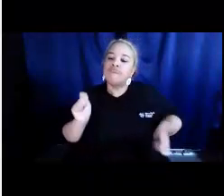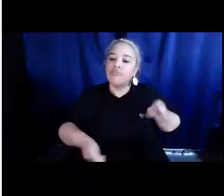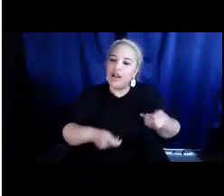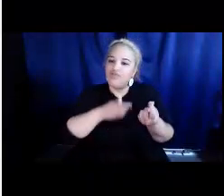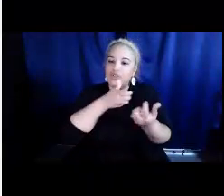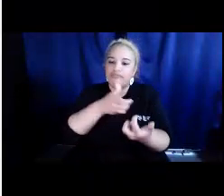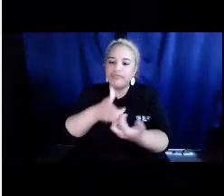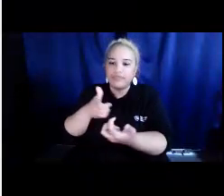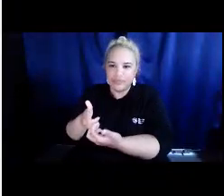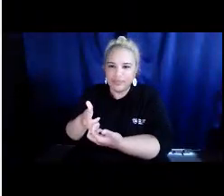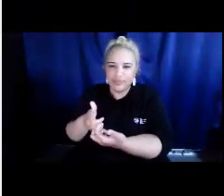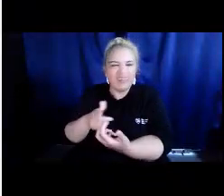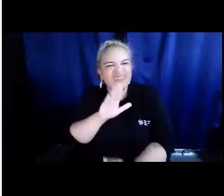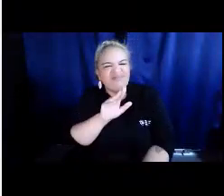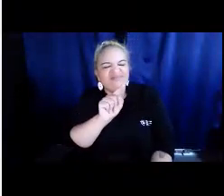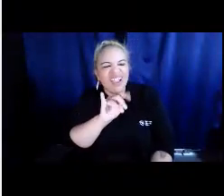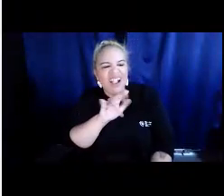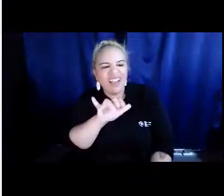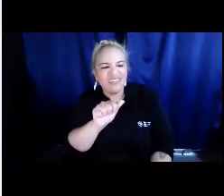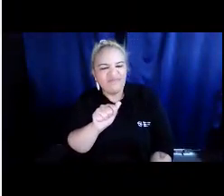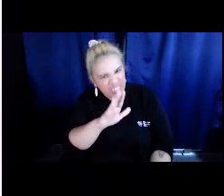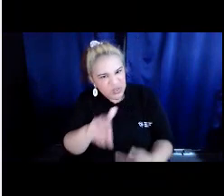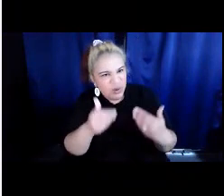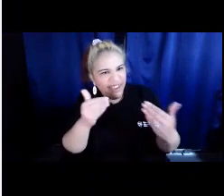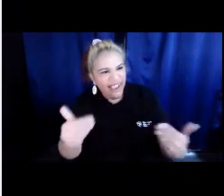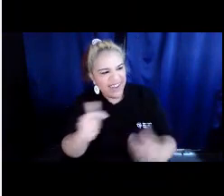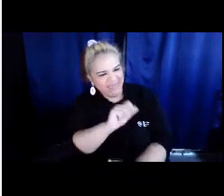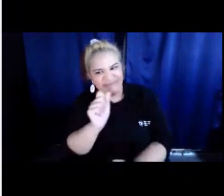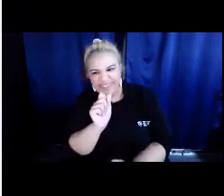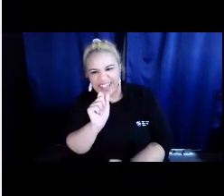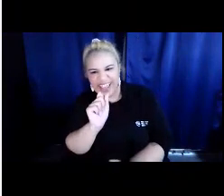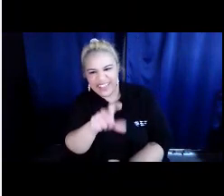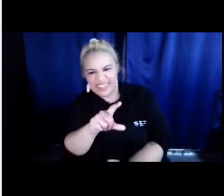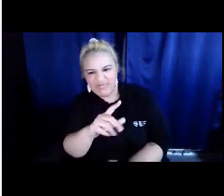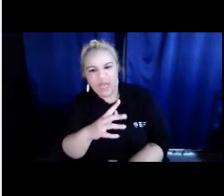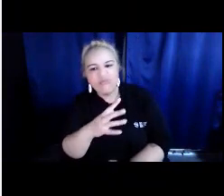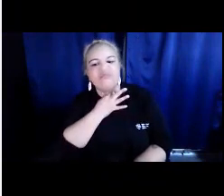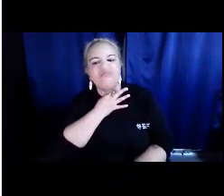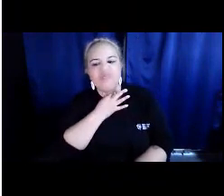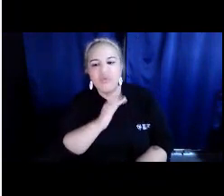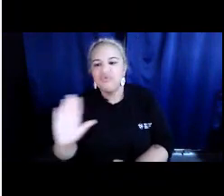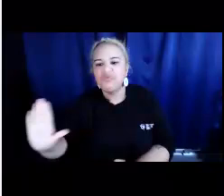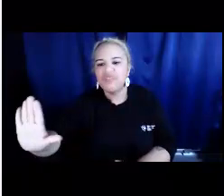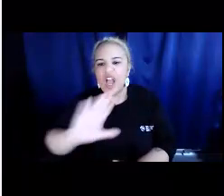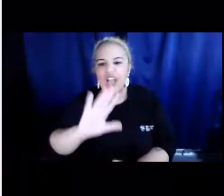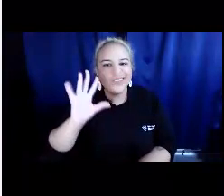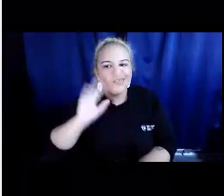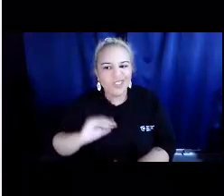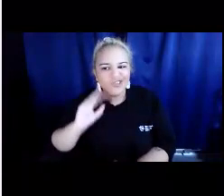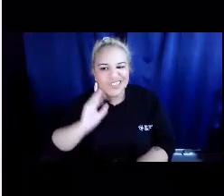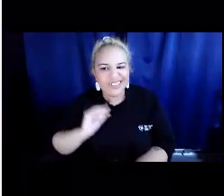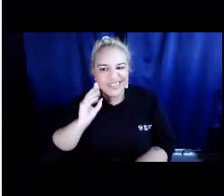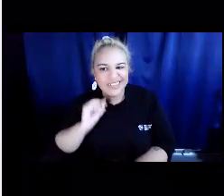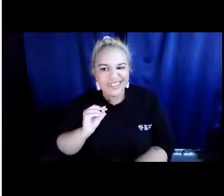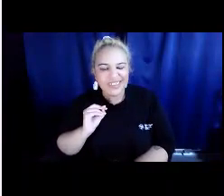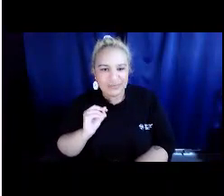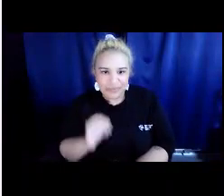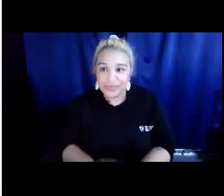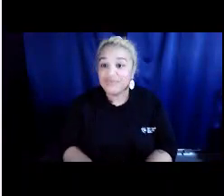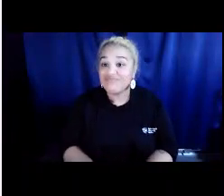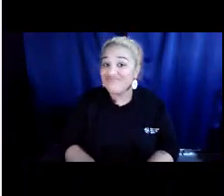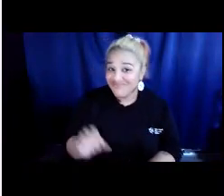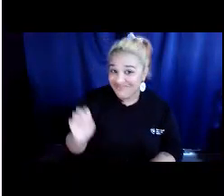audience a question about the different ways a person manages sensory needs and gain their input. It's a great idea. A poll will appear